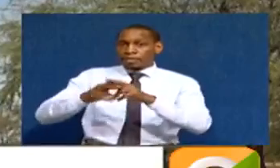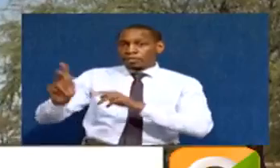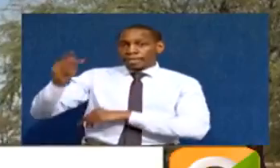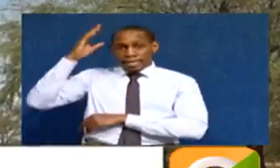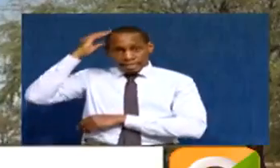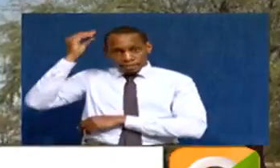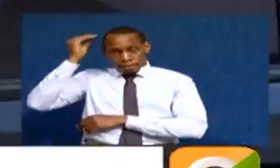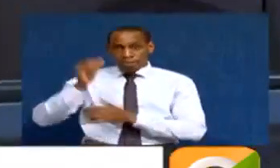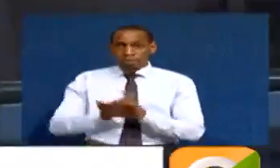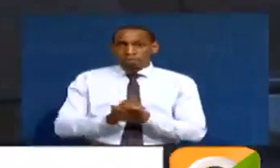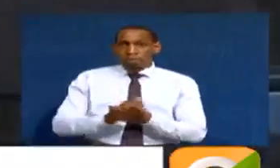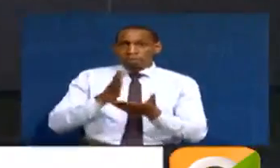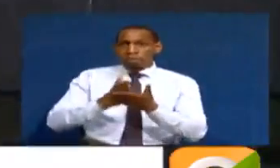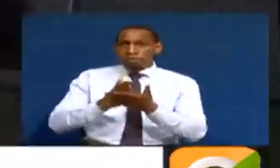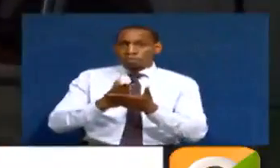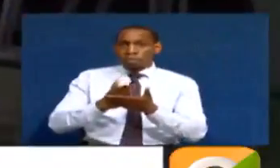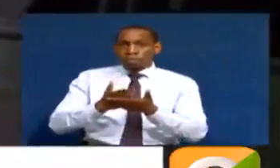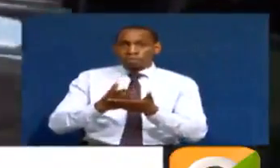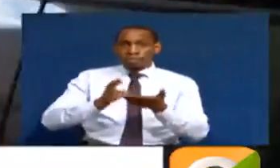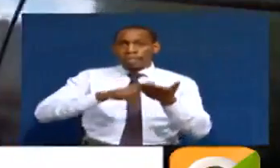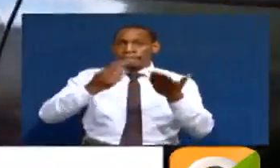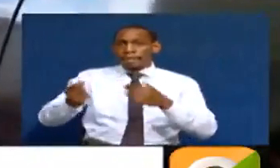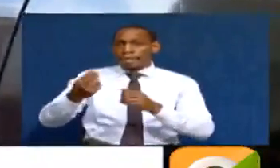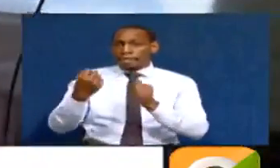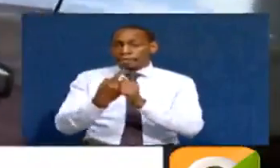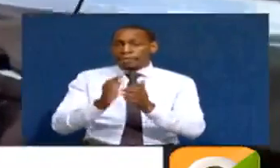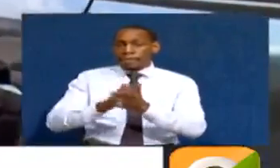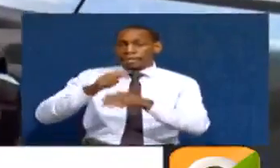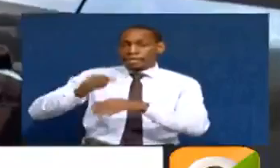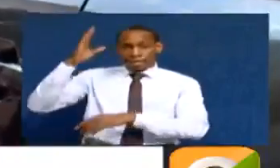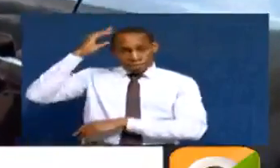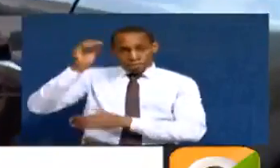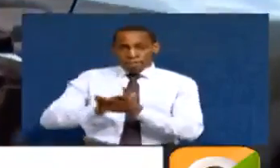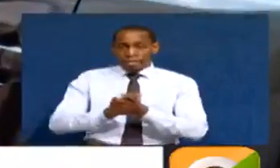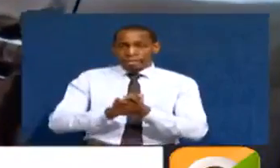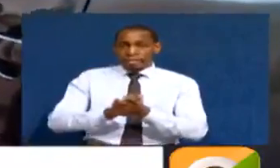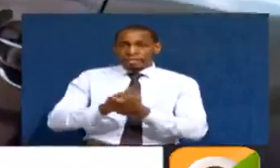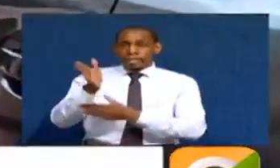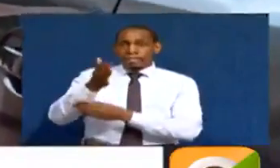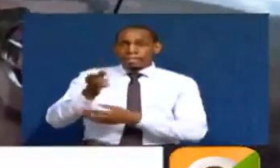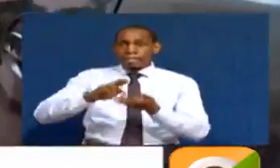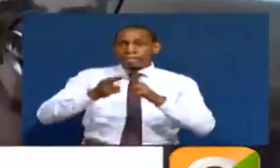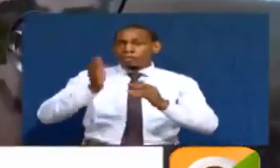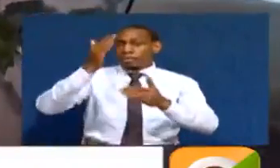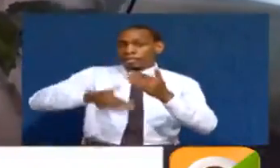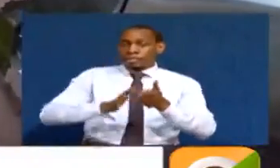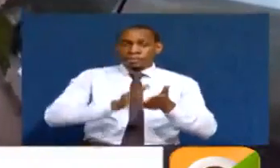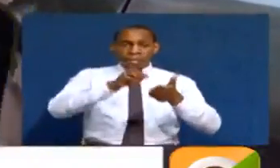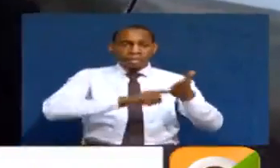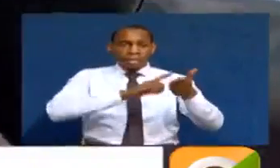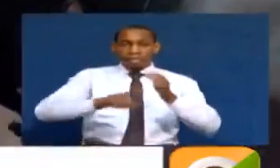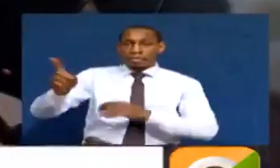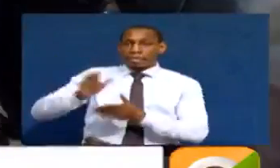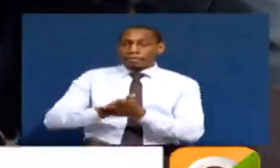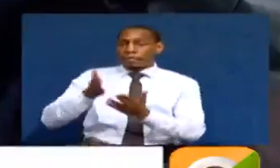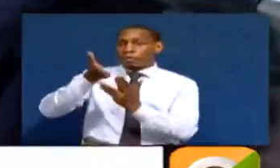and Somalia, however, fell an all-time low in November when Mogadishu cut off its diplomatic relations, accusing Nairobi